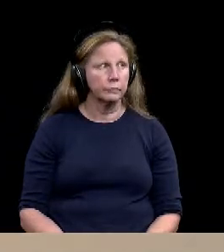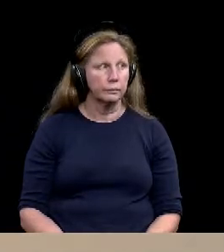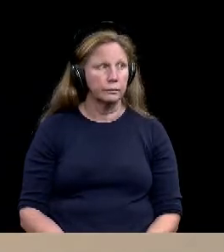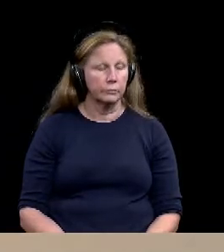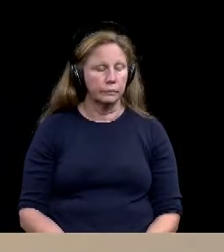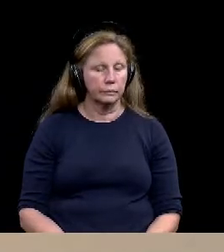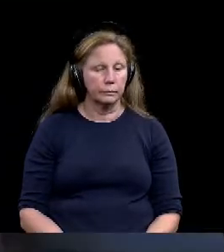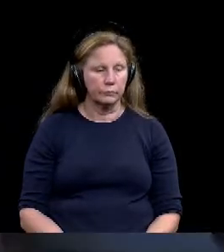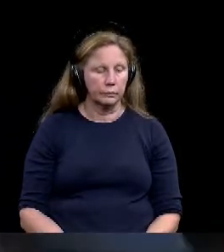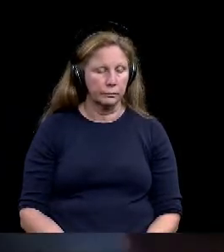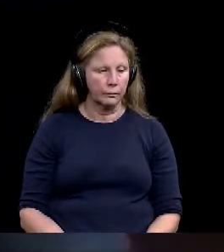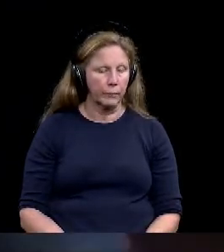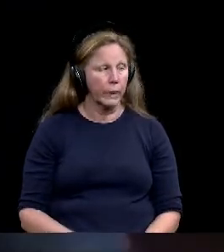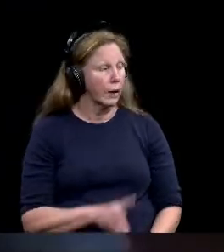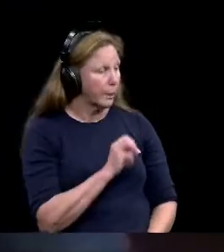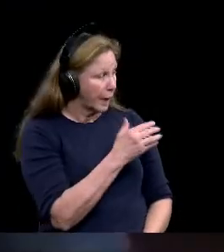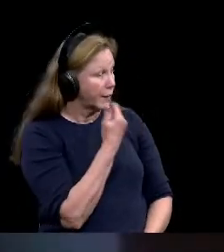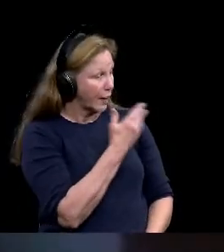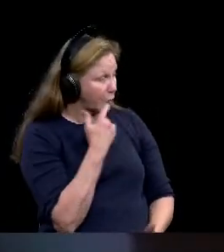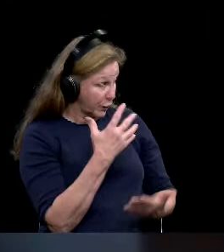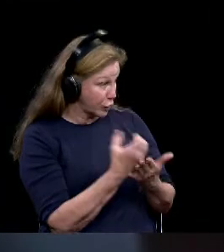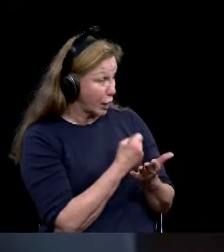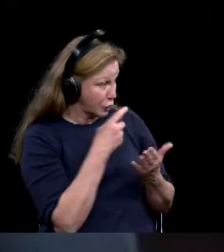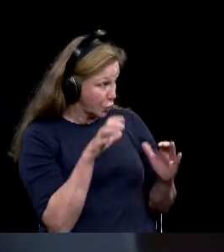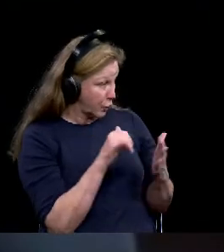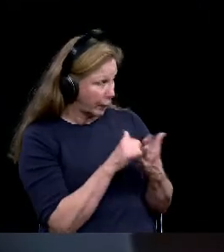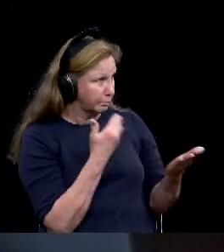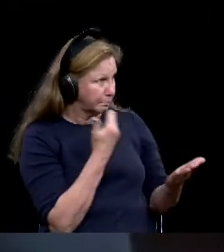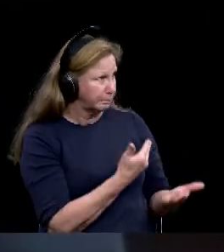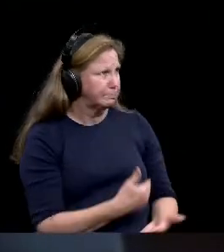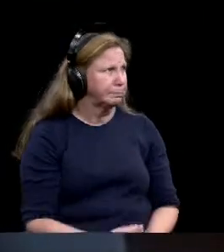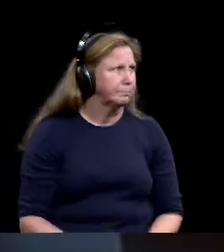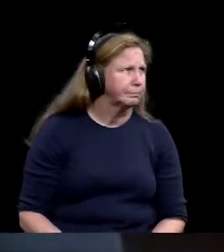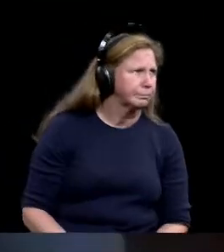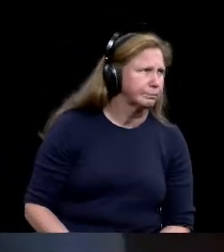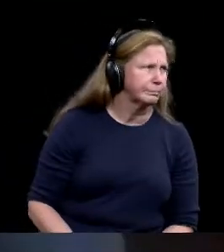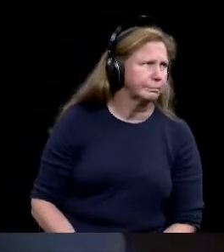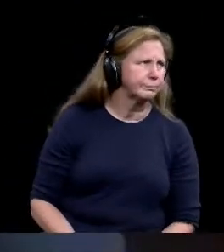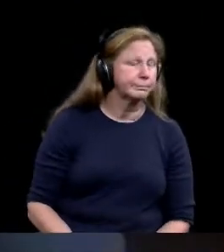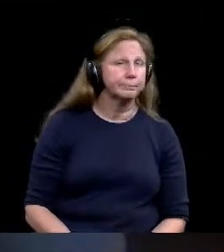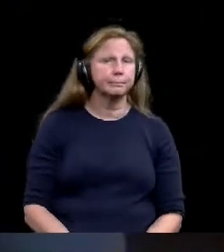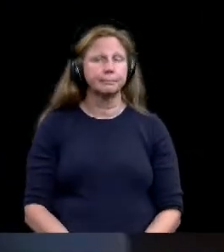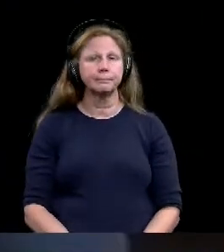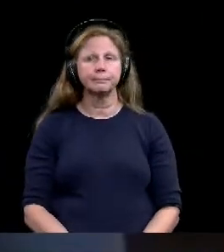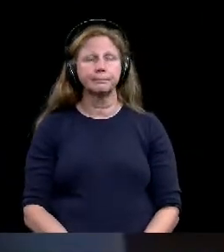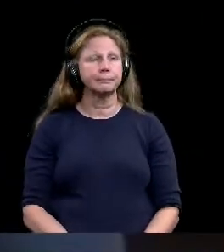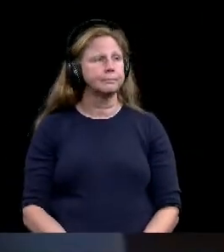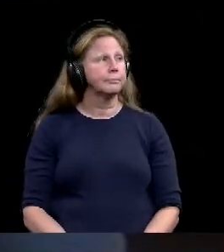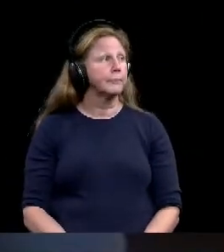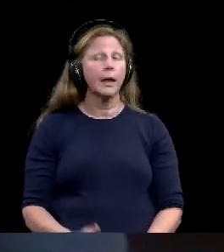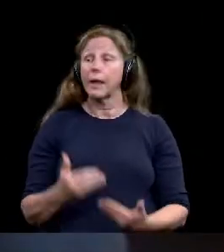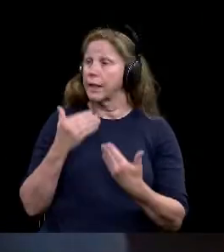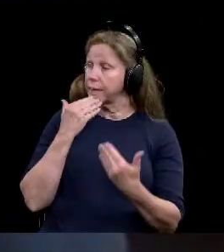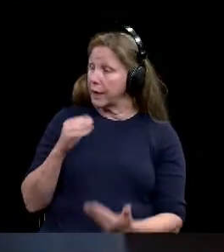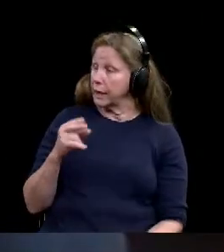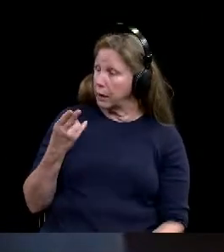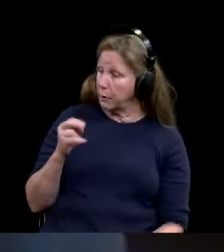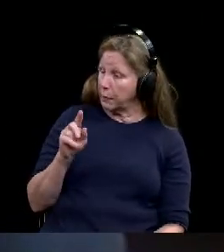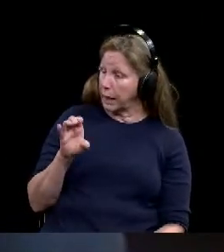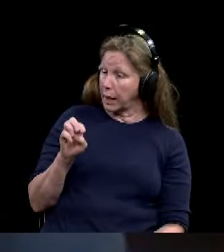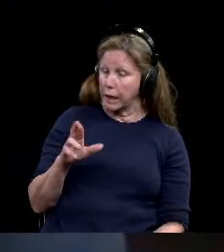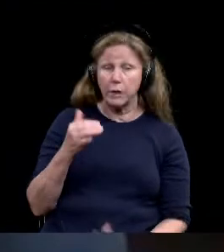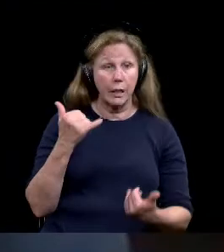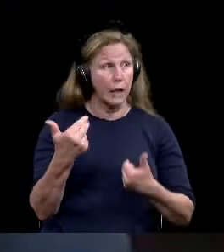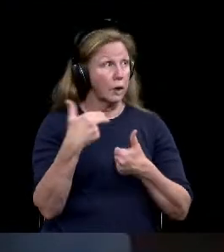Thank you, Hector. Joining me today virtually to speak to current issues and updates are McLennan County Judge Scott